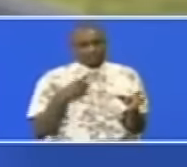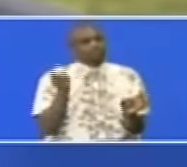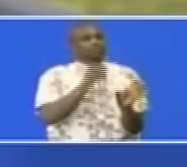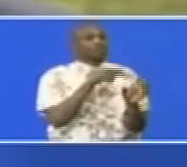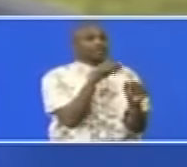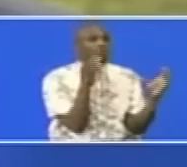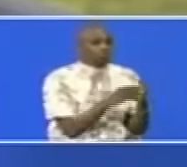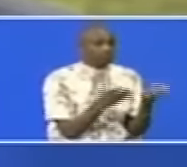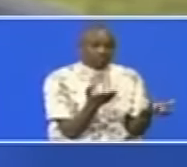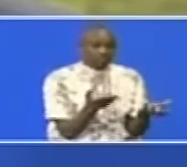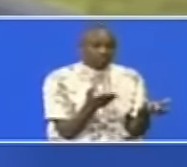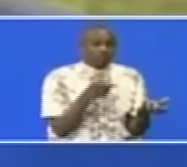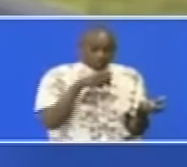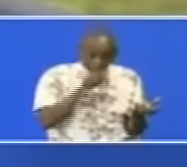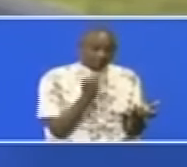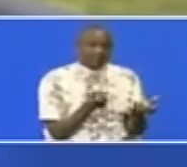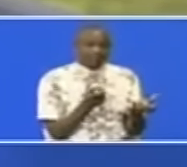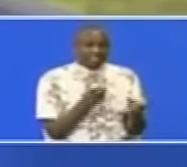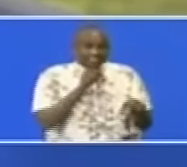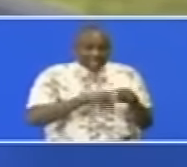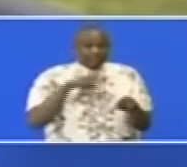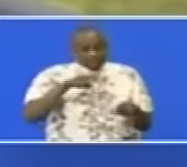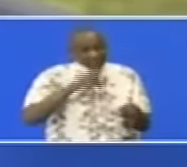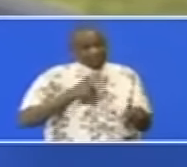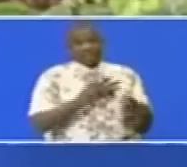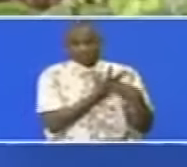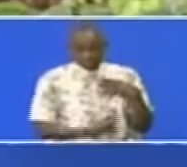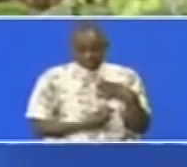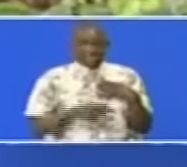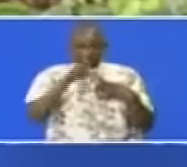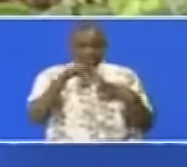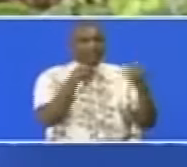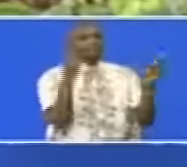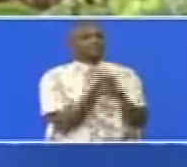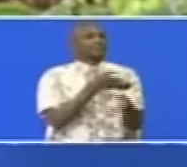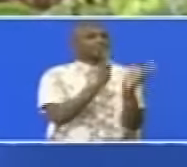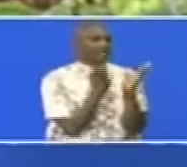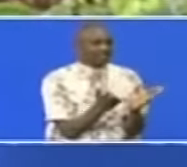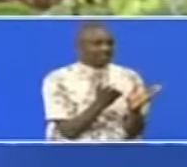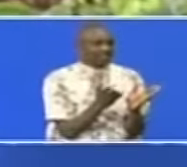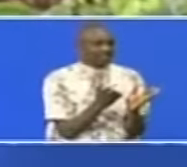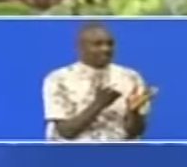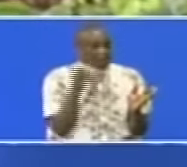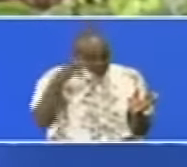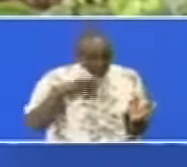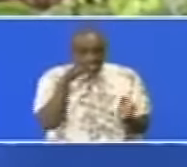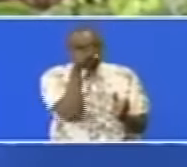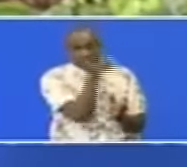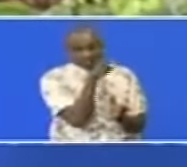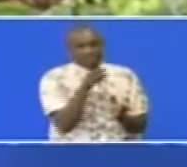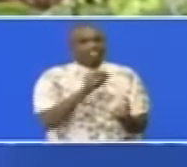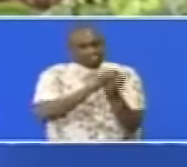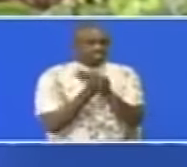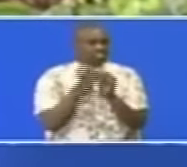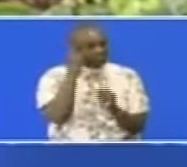They're offering an individual who's frustrated, is being given an option, an alternative life. And that's what the rest of us are calling radicalization, but they're being